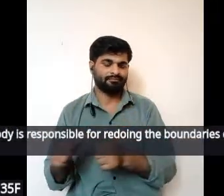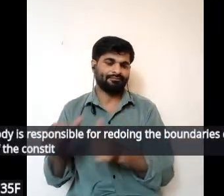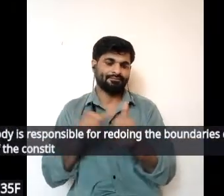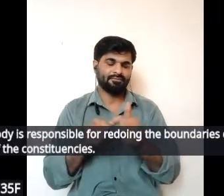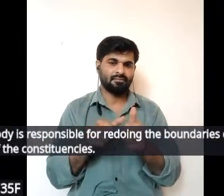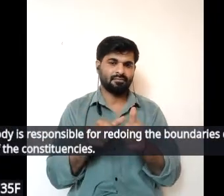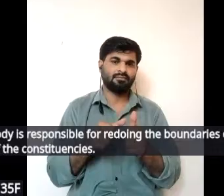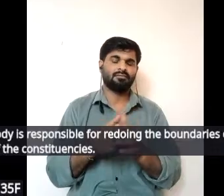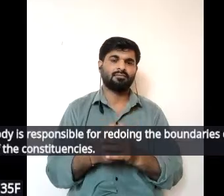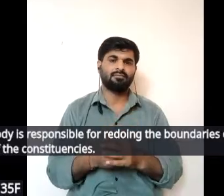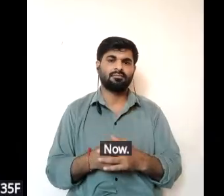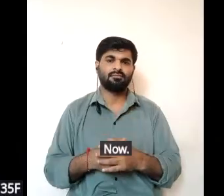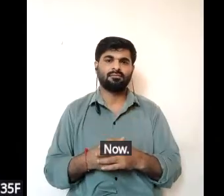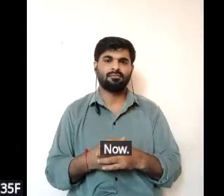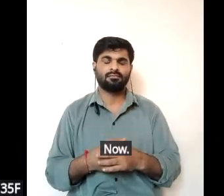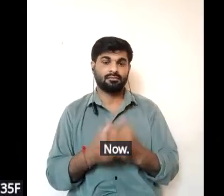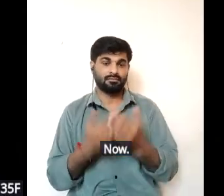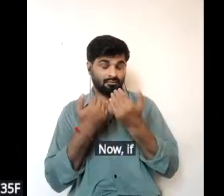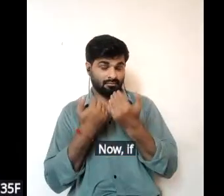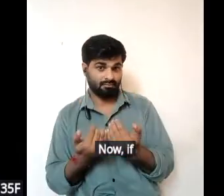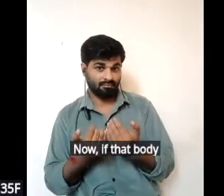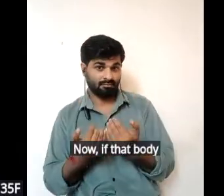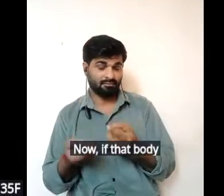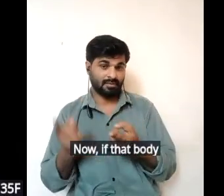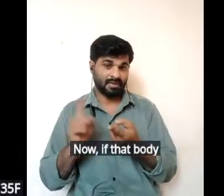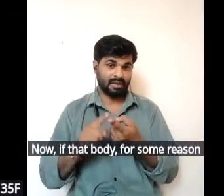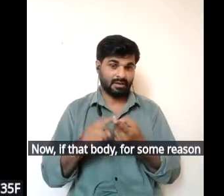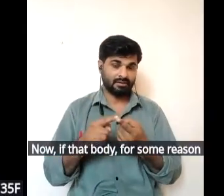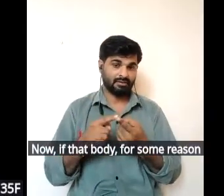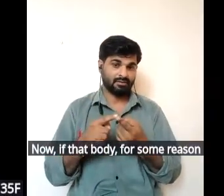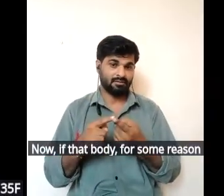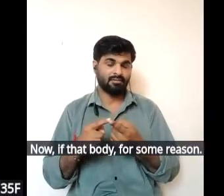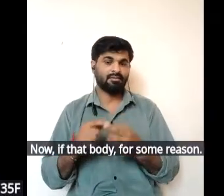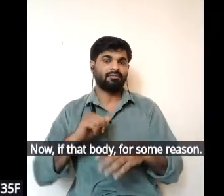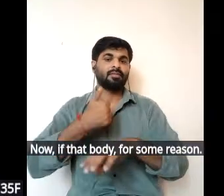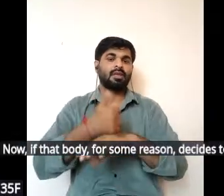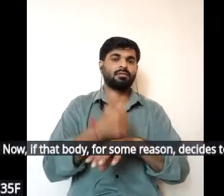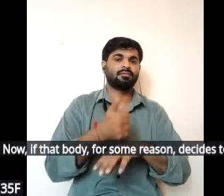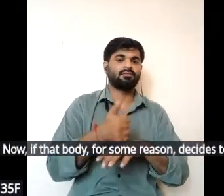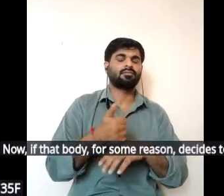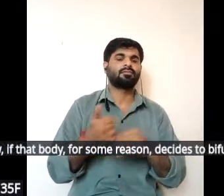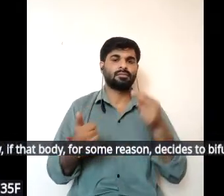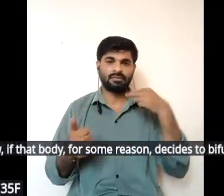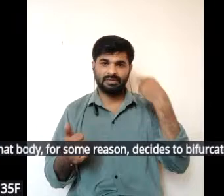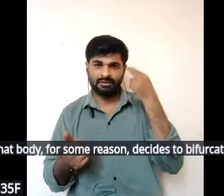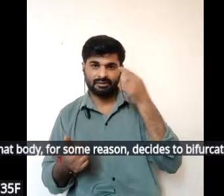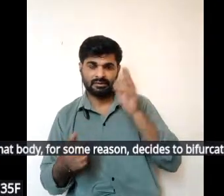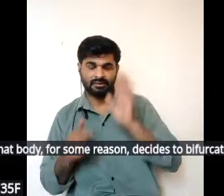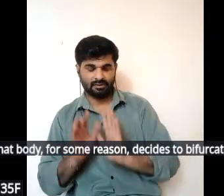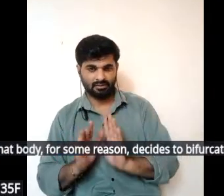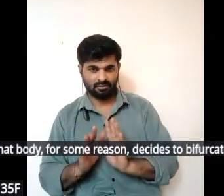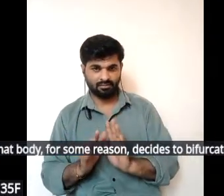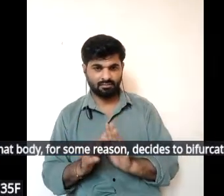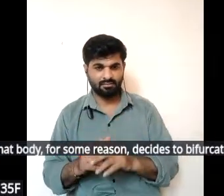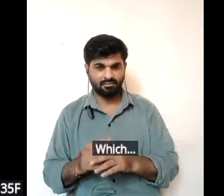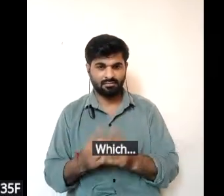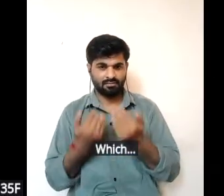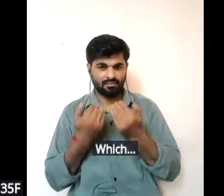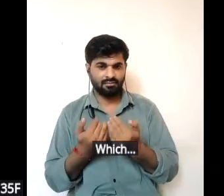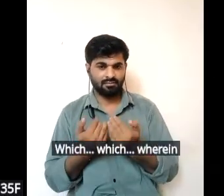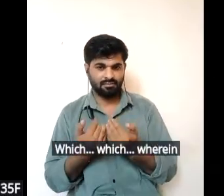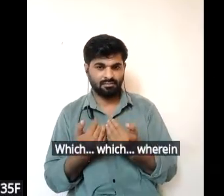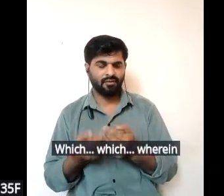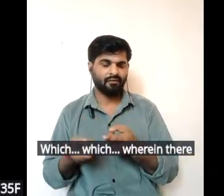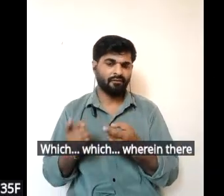constituencies. Now, if that body, for some reason, decides to bifurcate a region wherein there